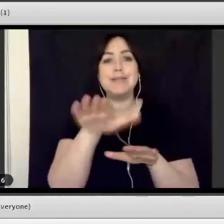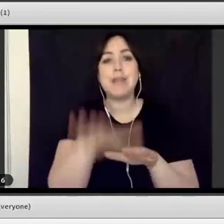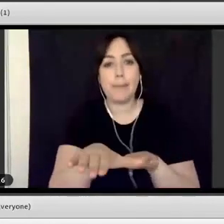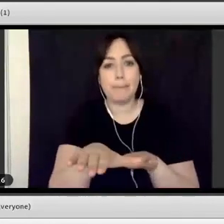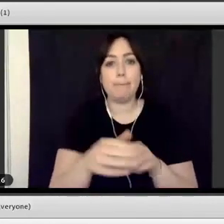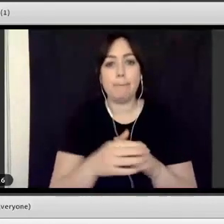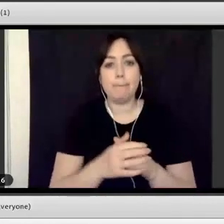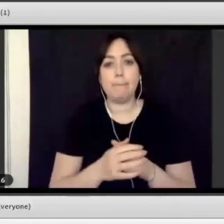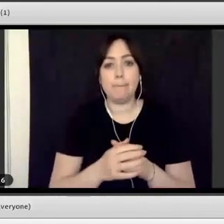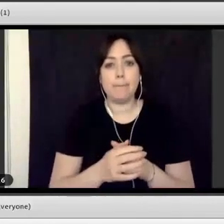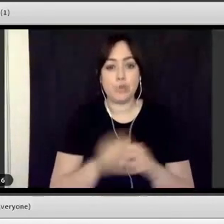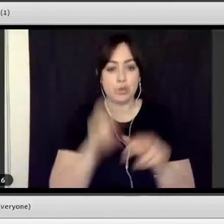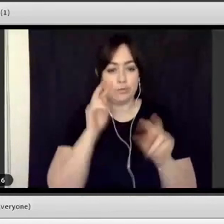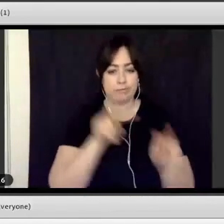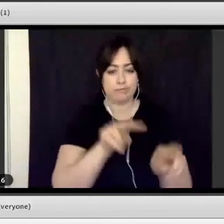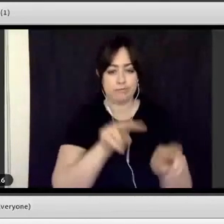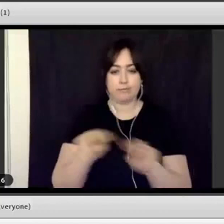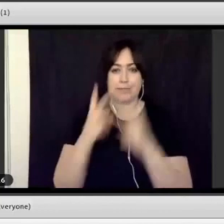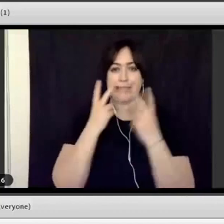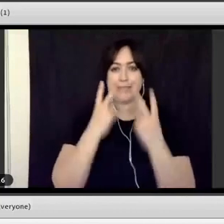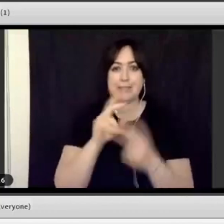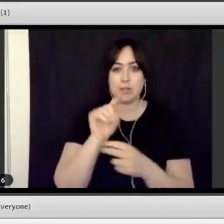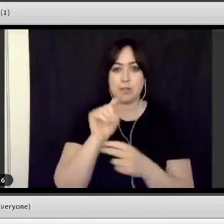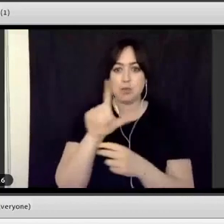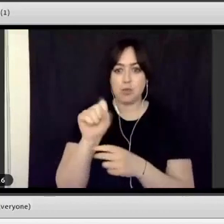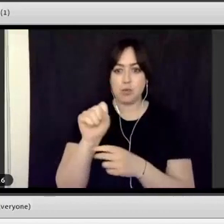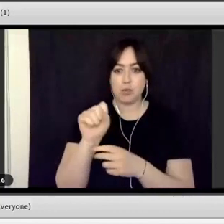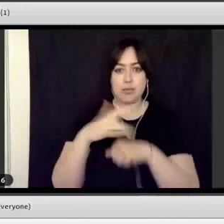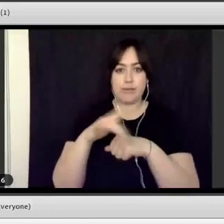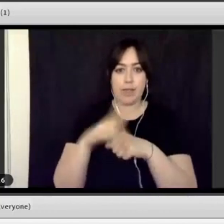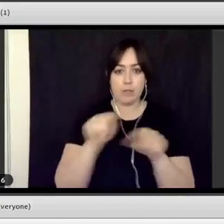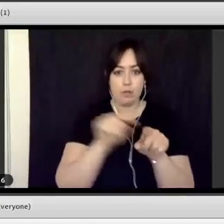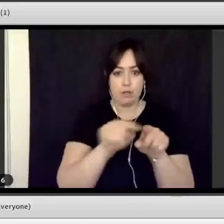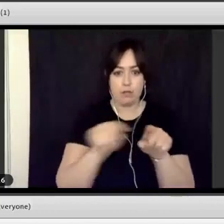tools that are available and adapting them or